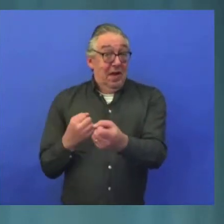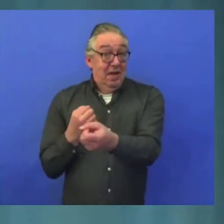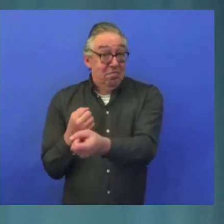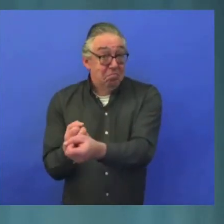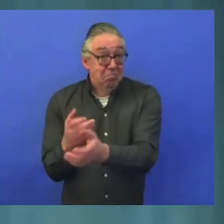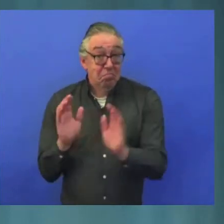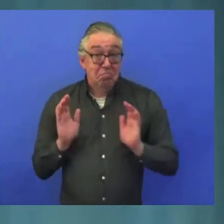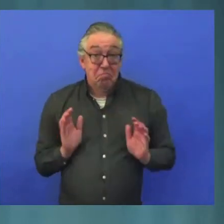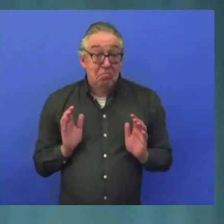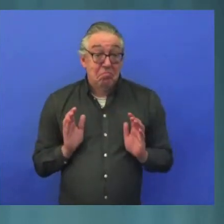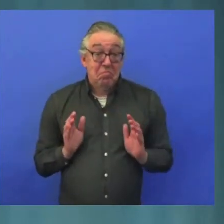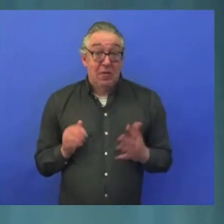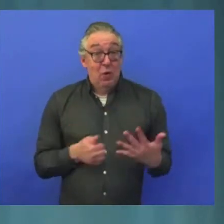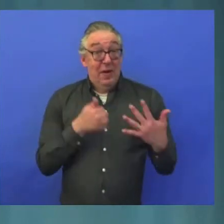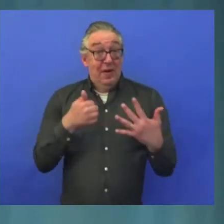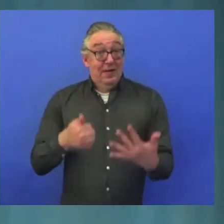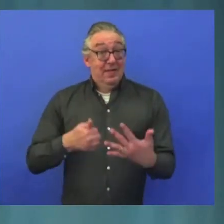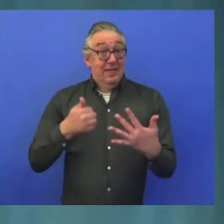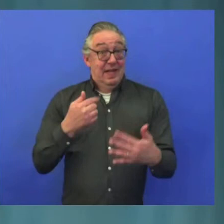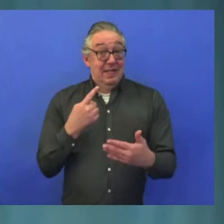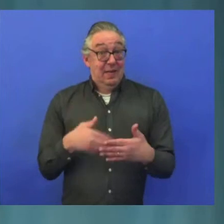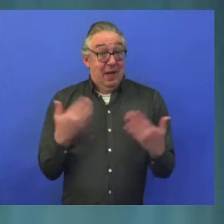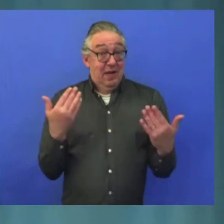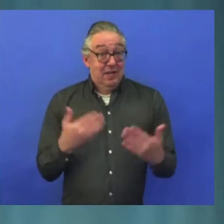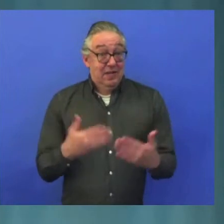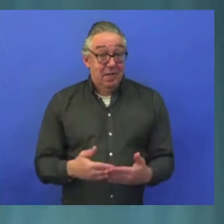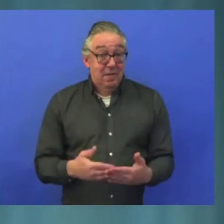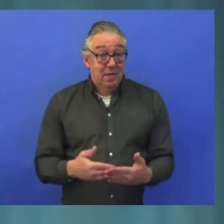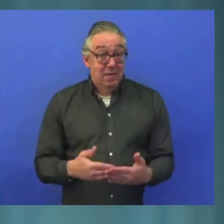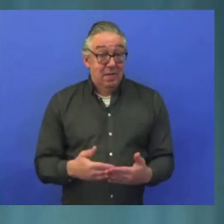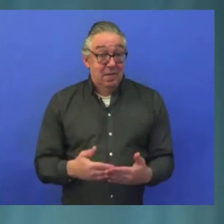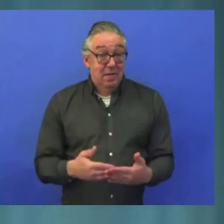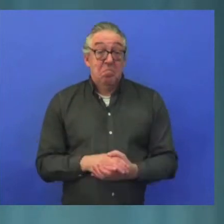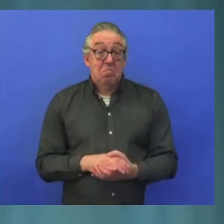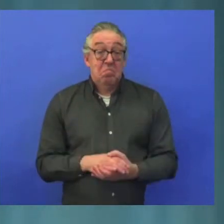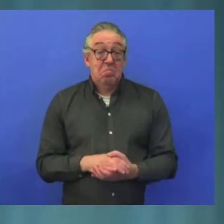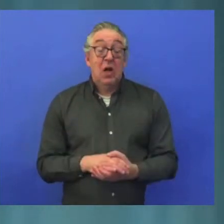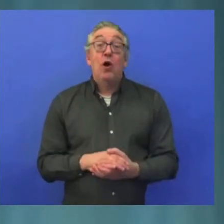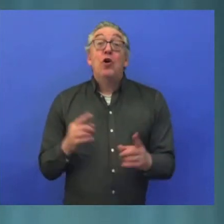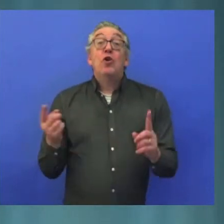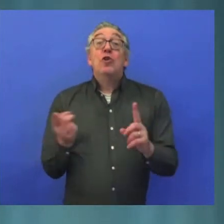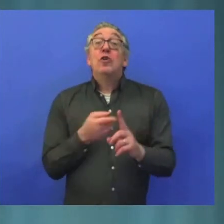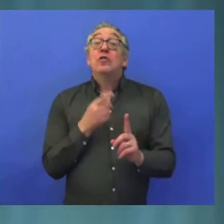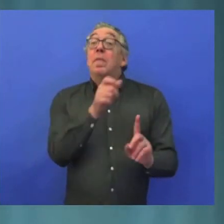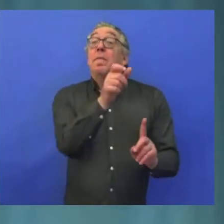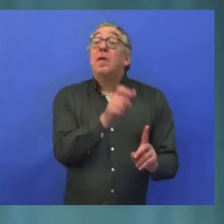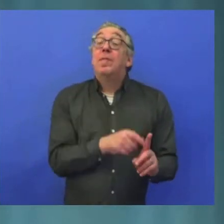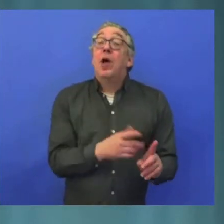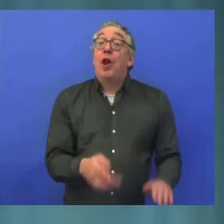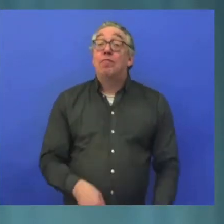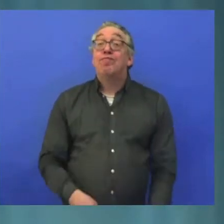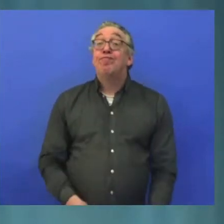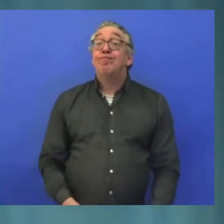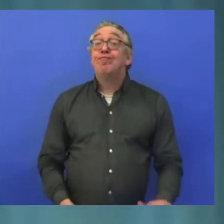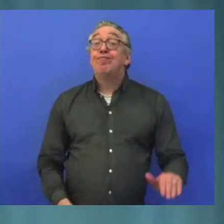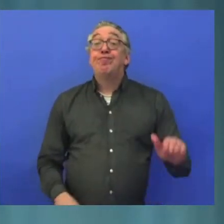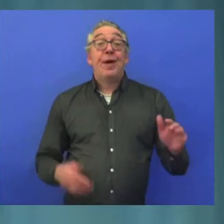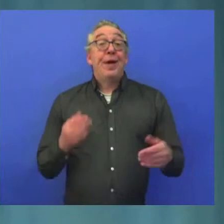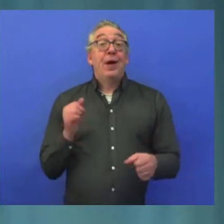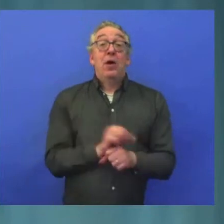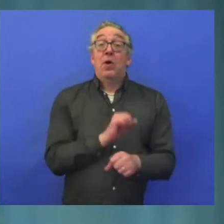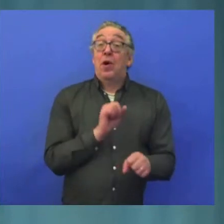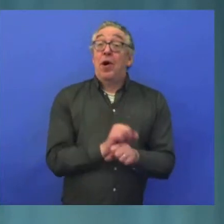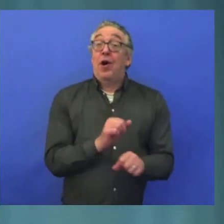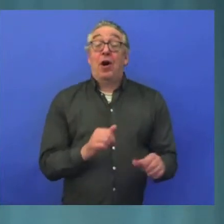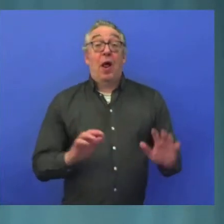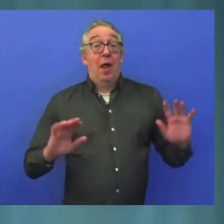sometimes they got their disability late. They had a normal job, normal life, kids,